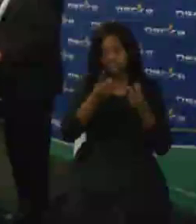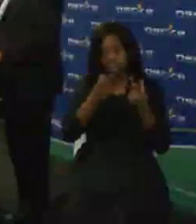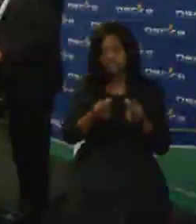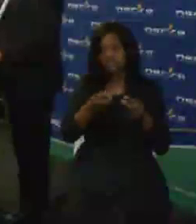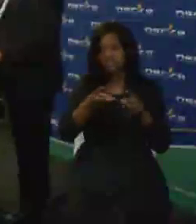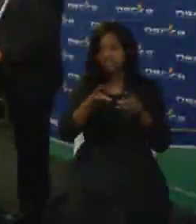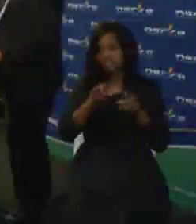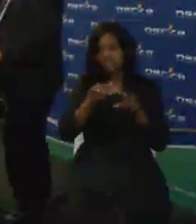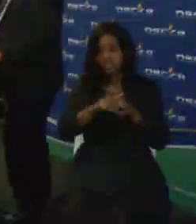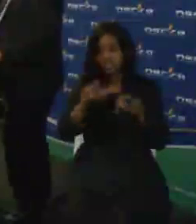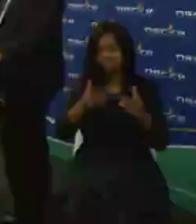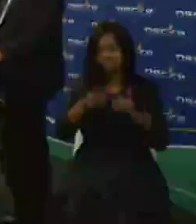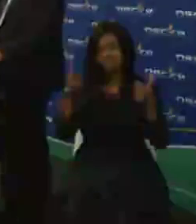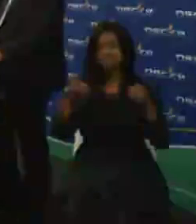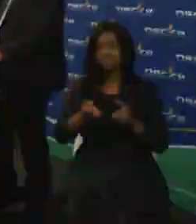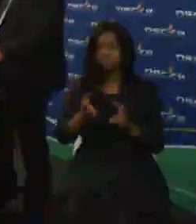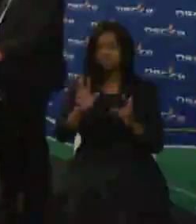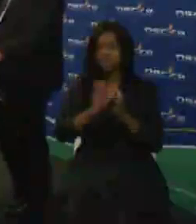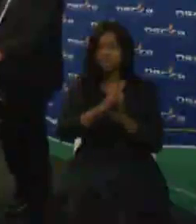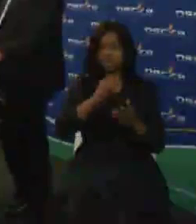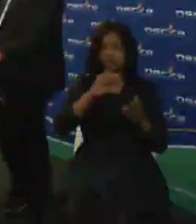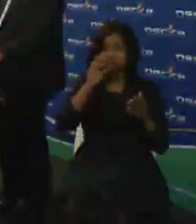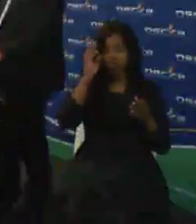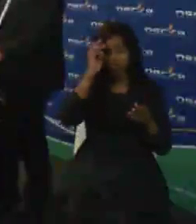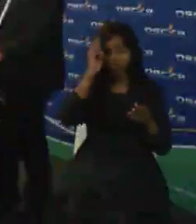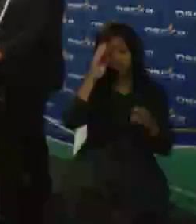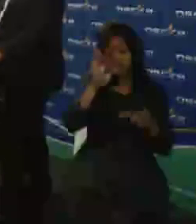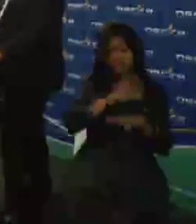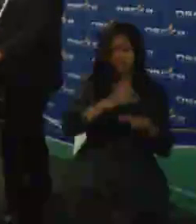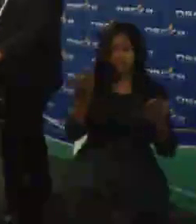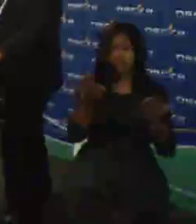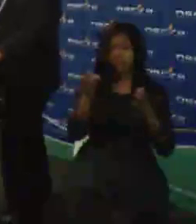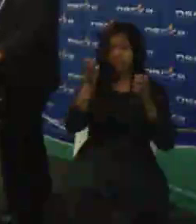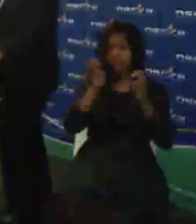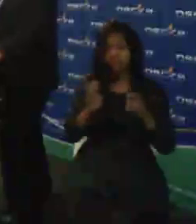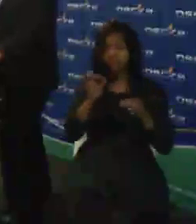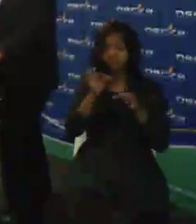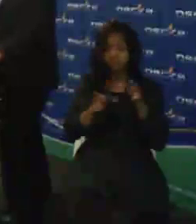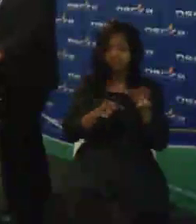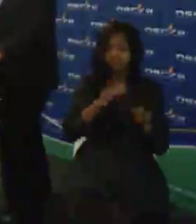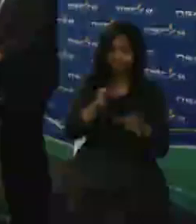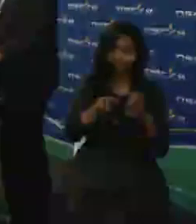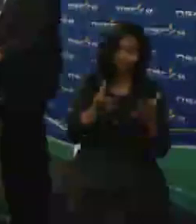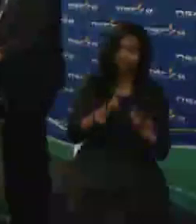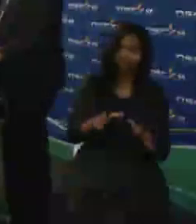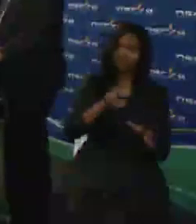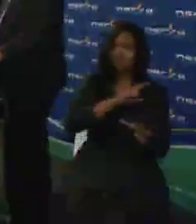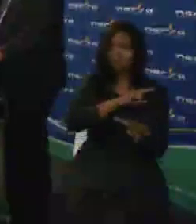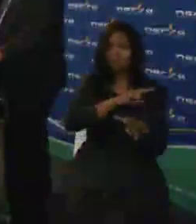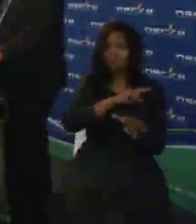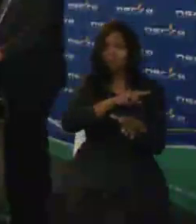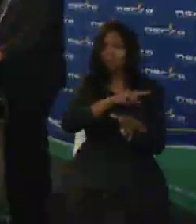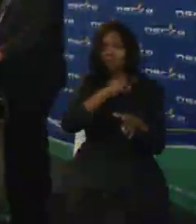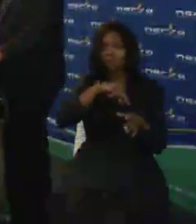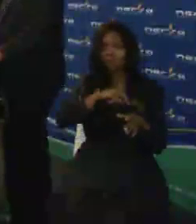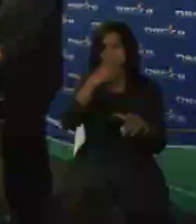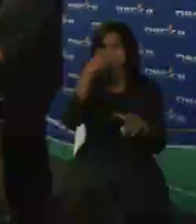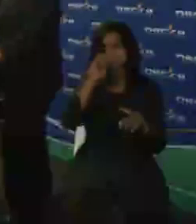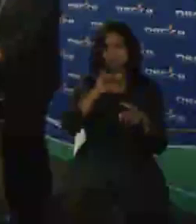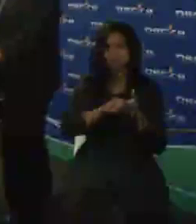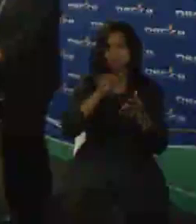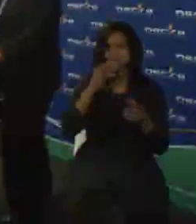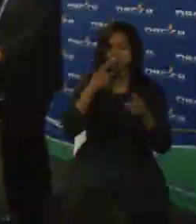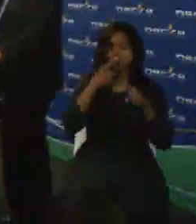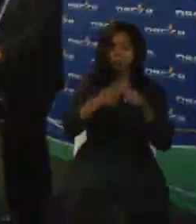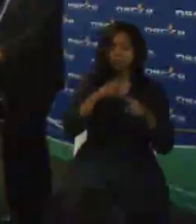the presentation, I don't recall the actual venue, where Eskom demonstrated why we believe when you multiply